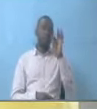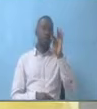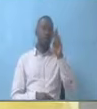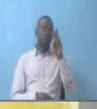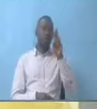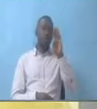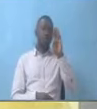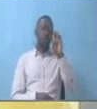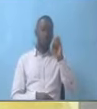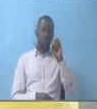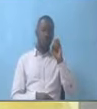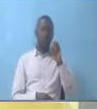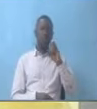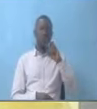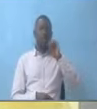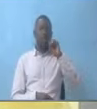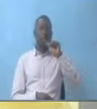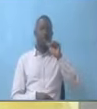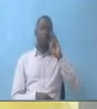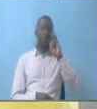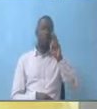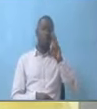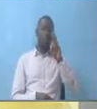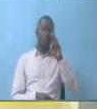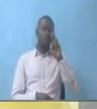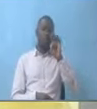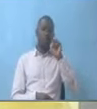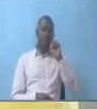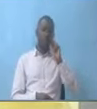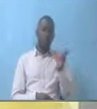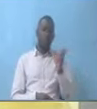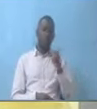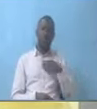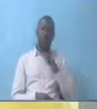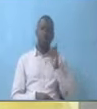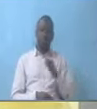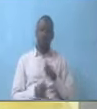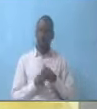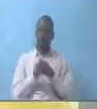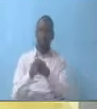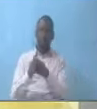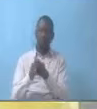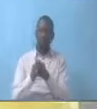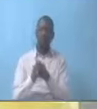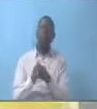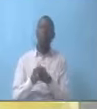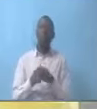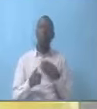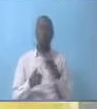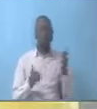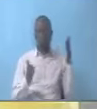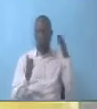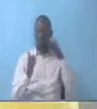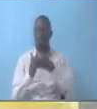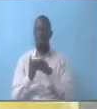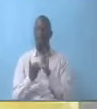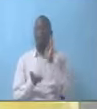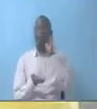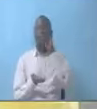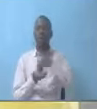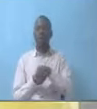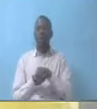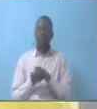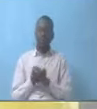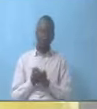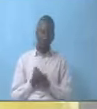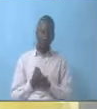escort mom mo ñu yobu, but that we had to meet the inspector's fare to Banjul. Then for having an inspector